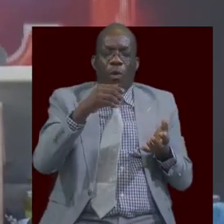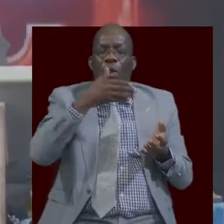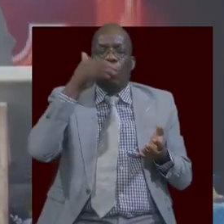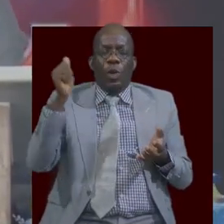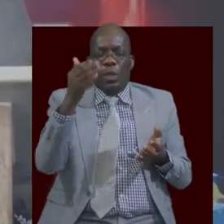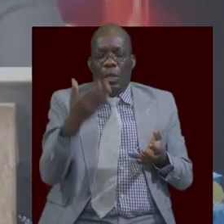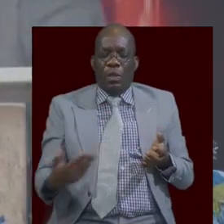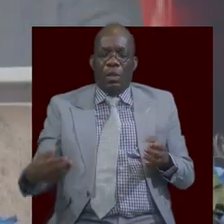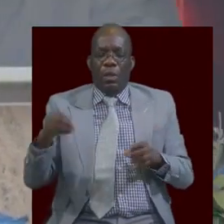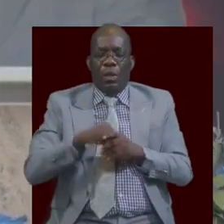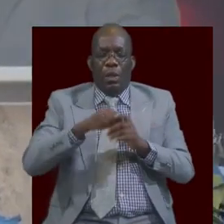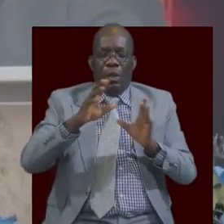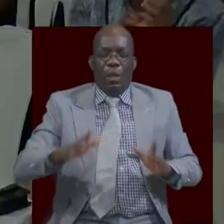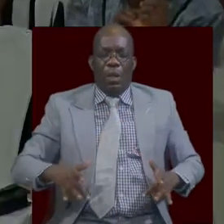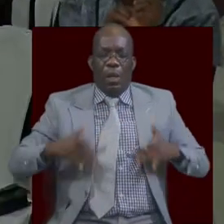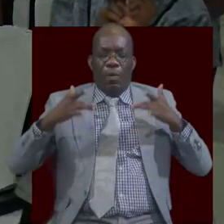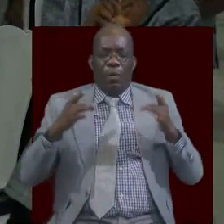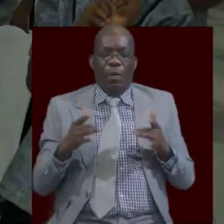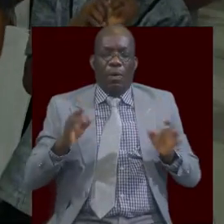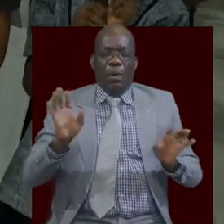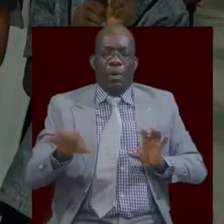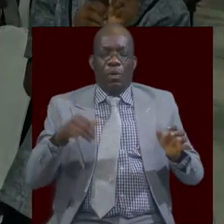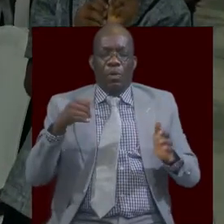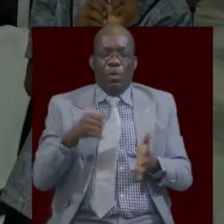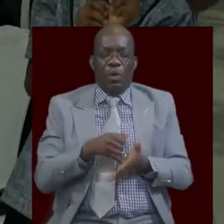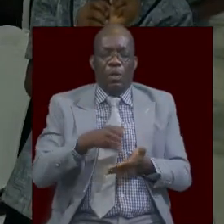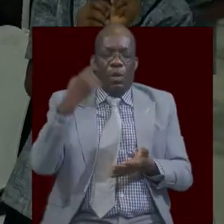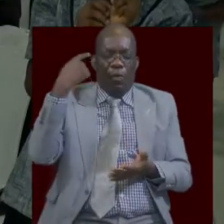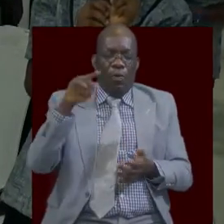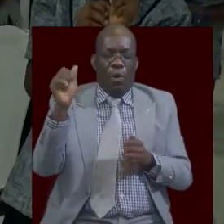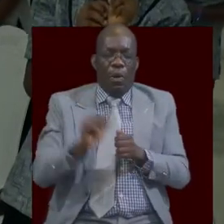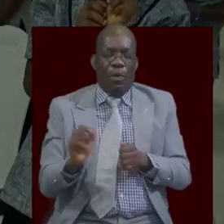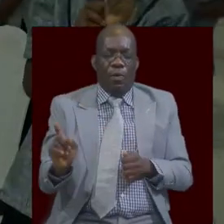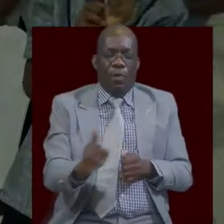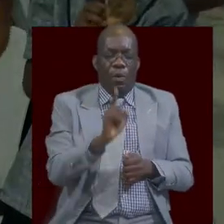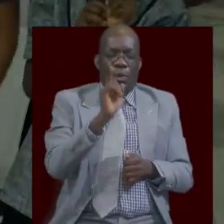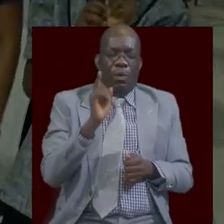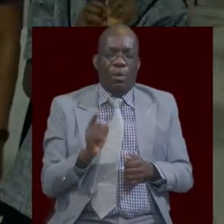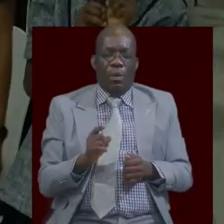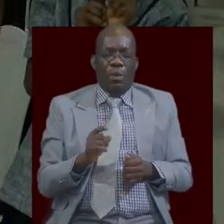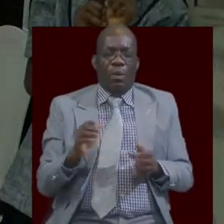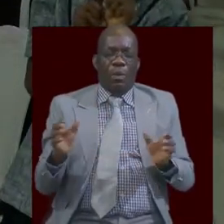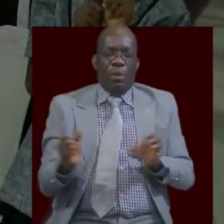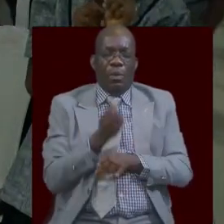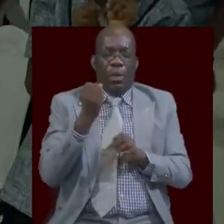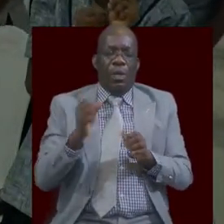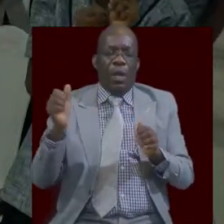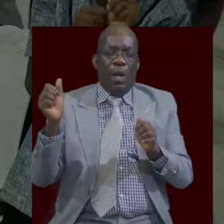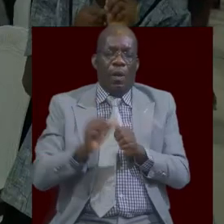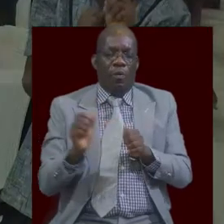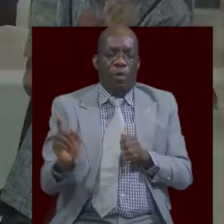in life. Do it for everyone. Take everyone,